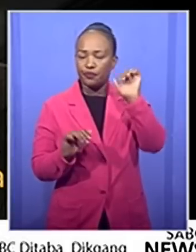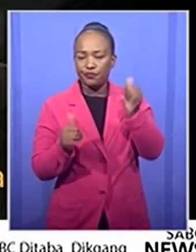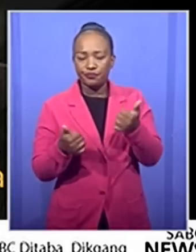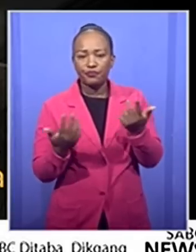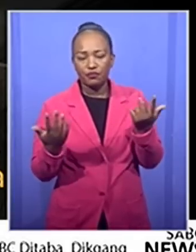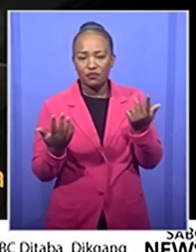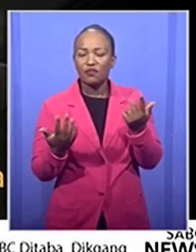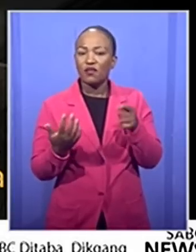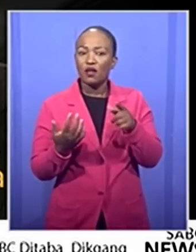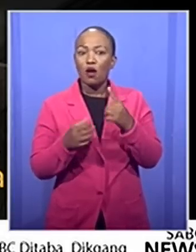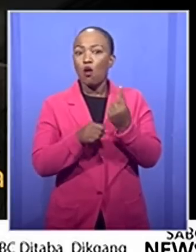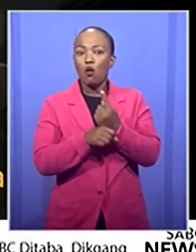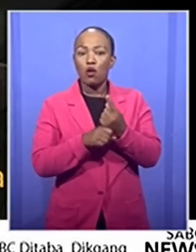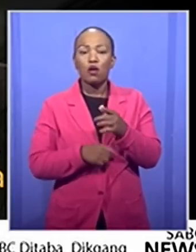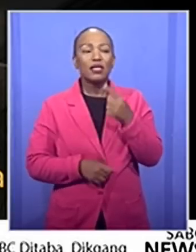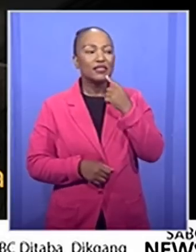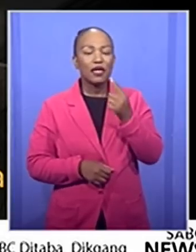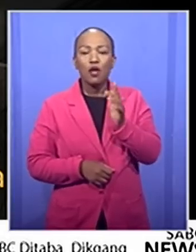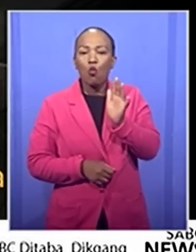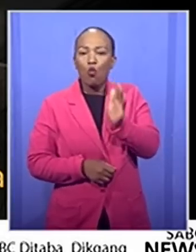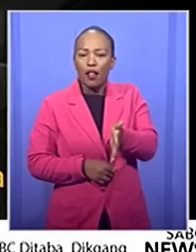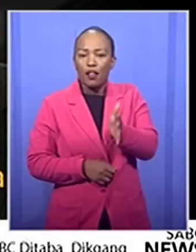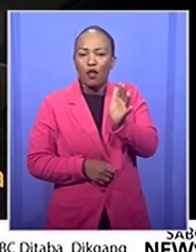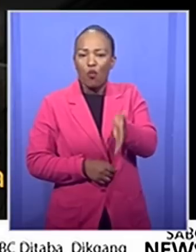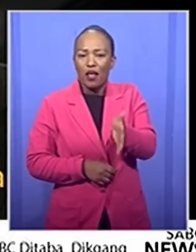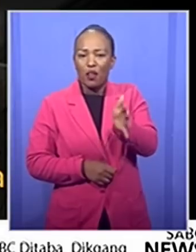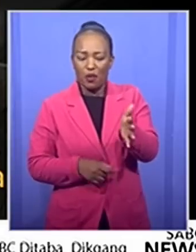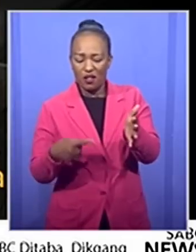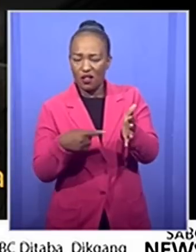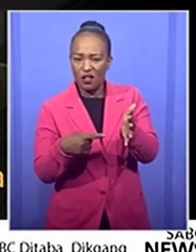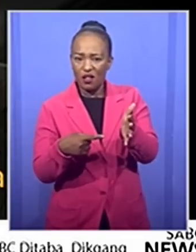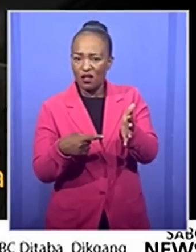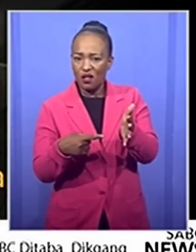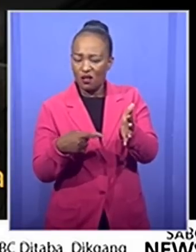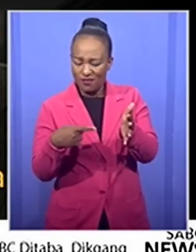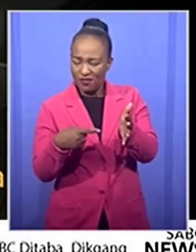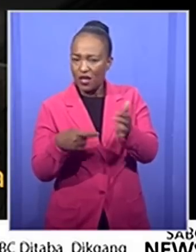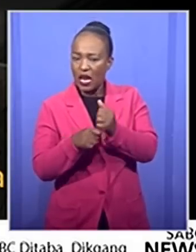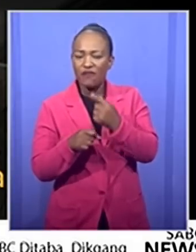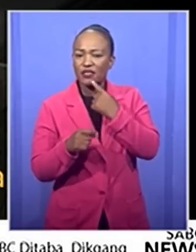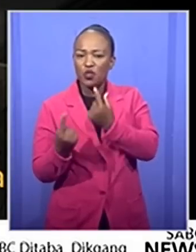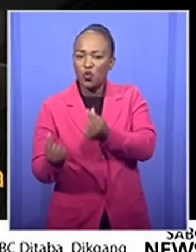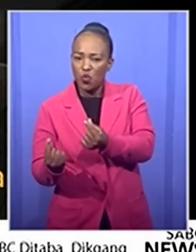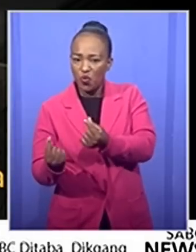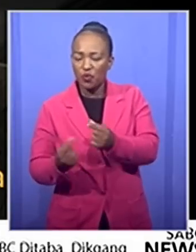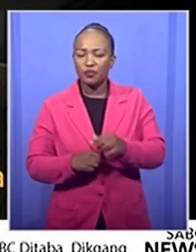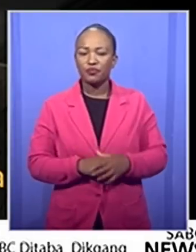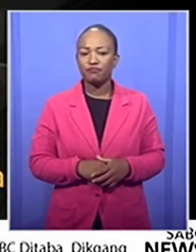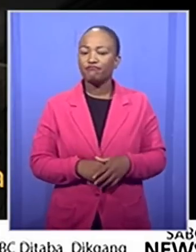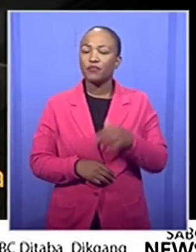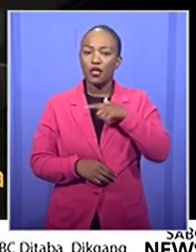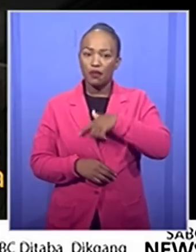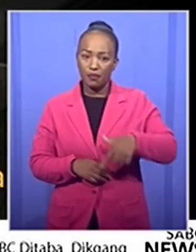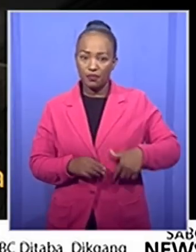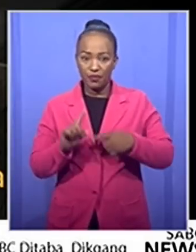and o tla utlwa hangata ntse re we will ha wana mohlageng we are doing this and that Cyril Ramaphosa ra leboga